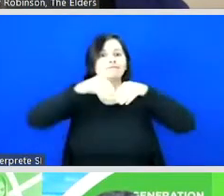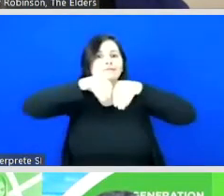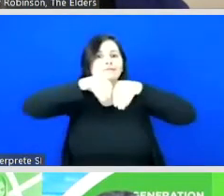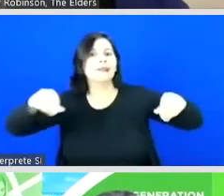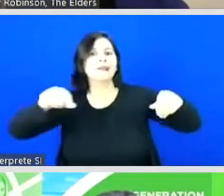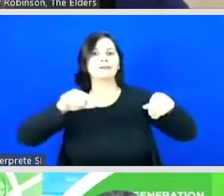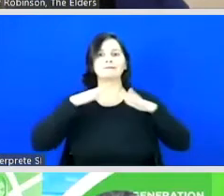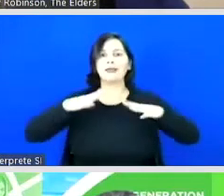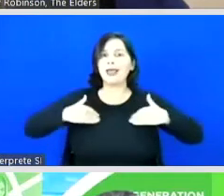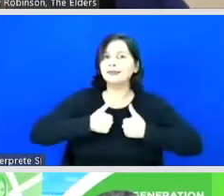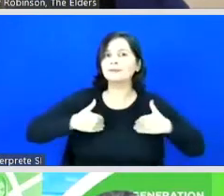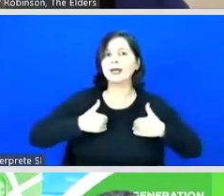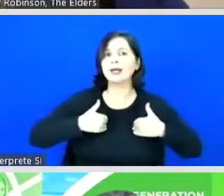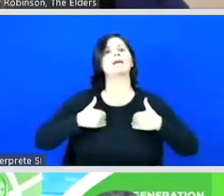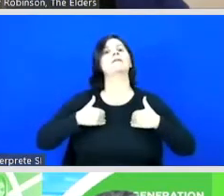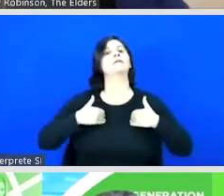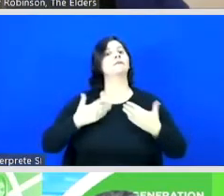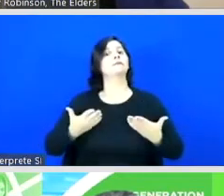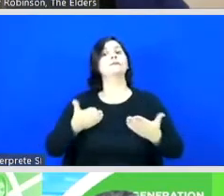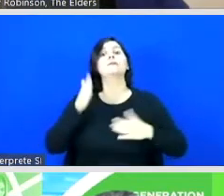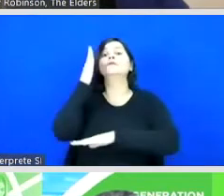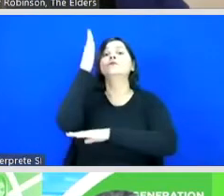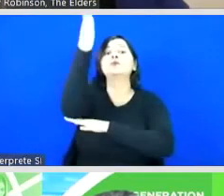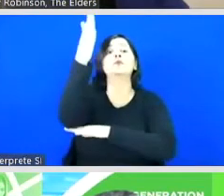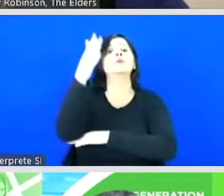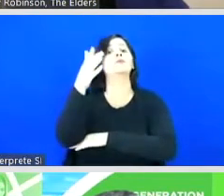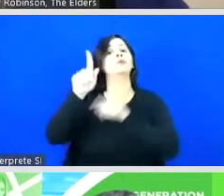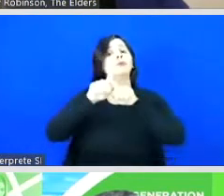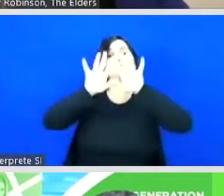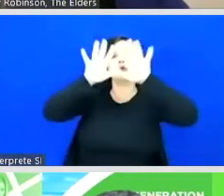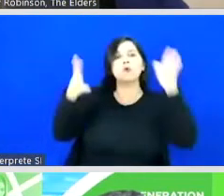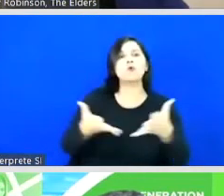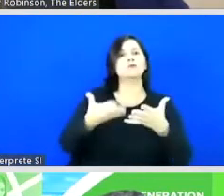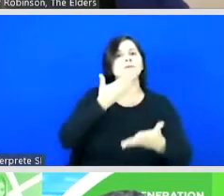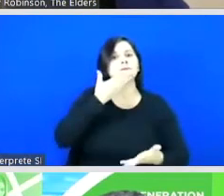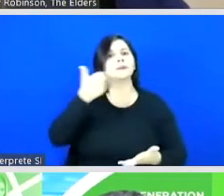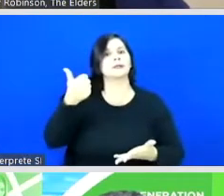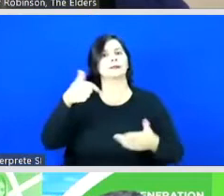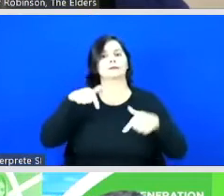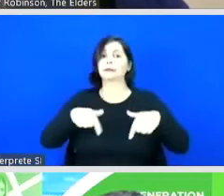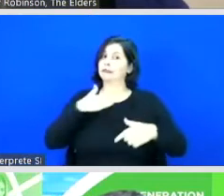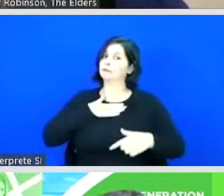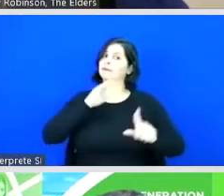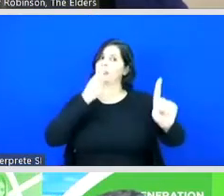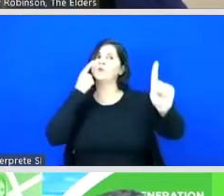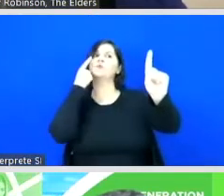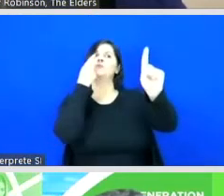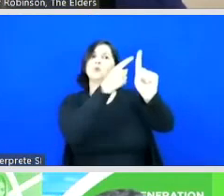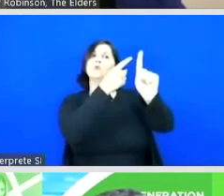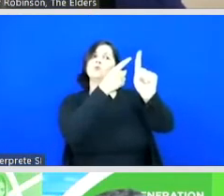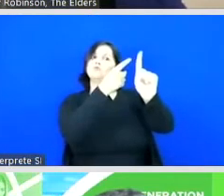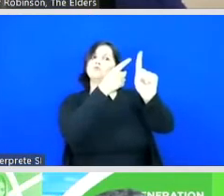the goals. We know where we want to go. And even if we now have a setback, that is still our mutual goals. And what